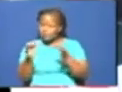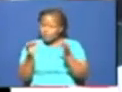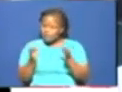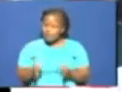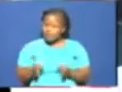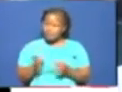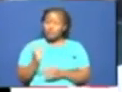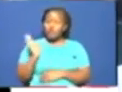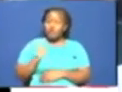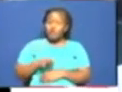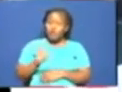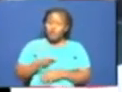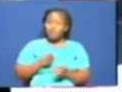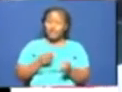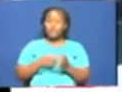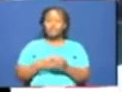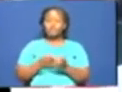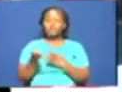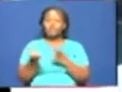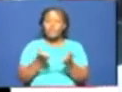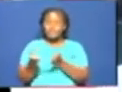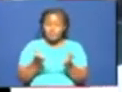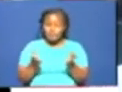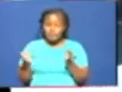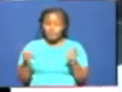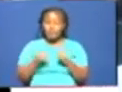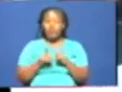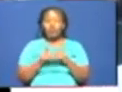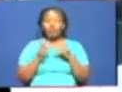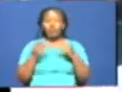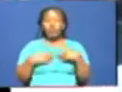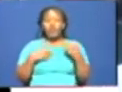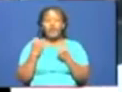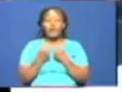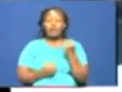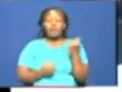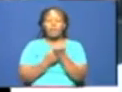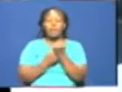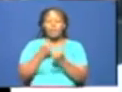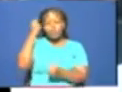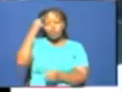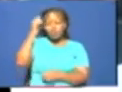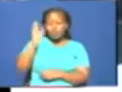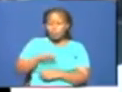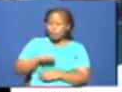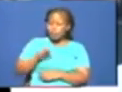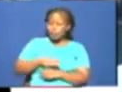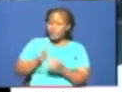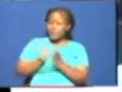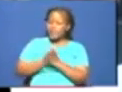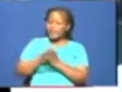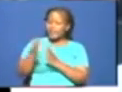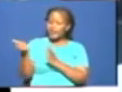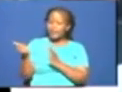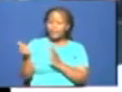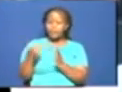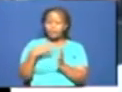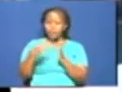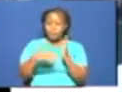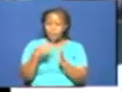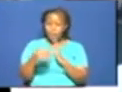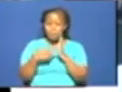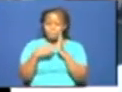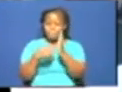women-led businesses and provide support for women and other enabling factors such as